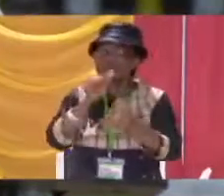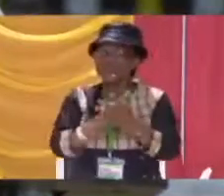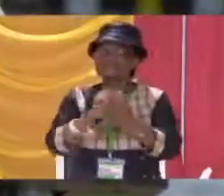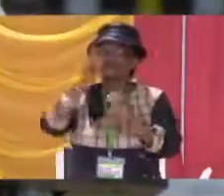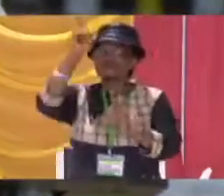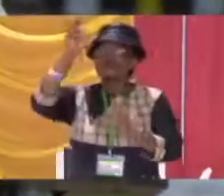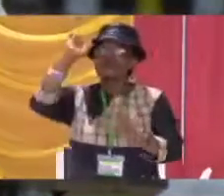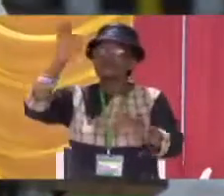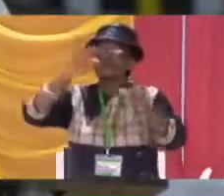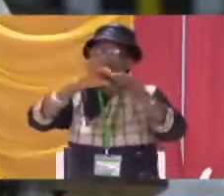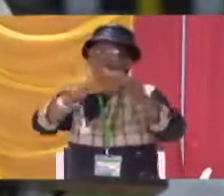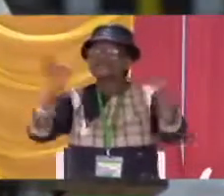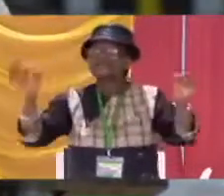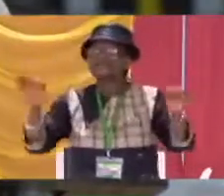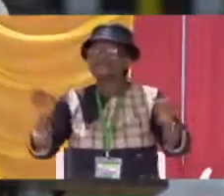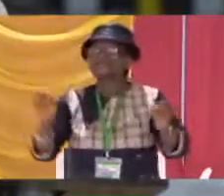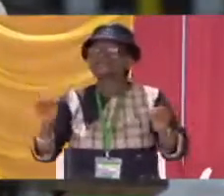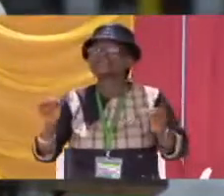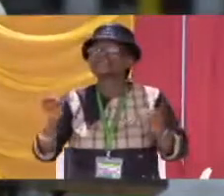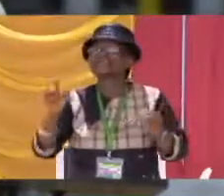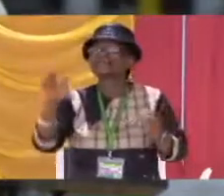release